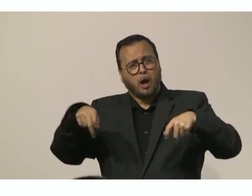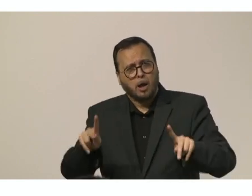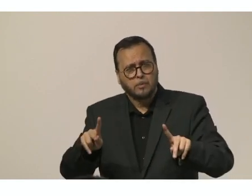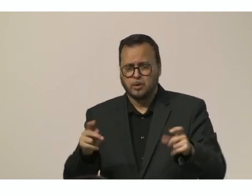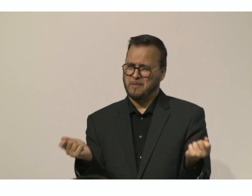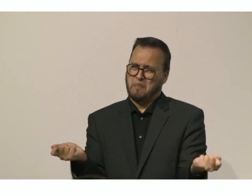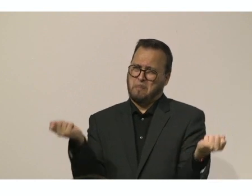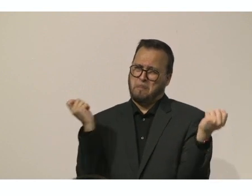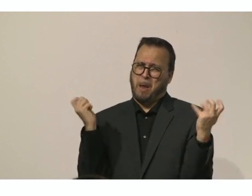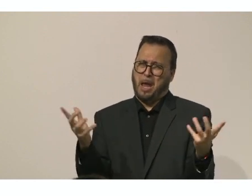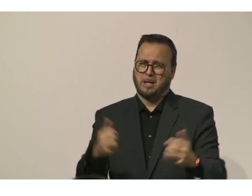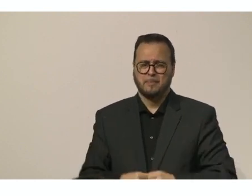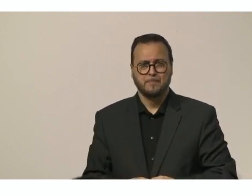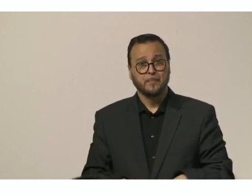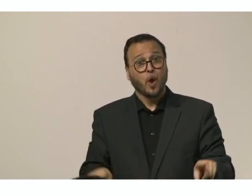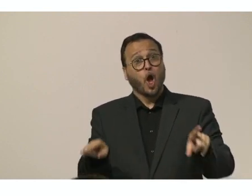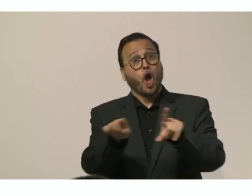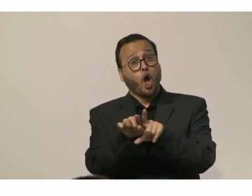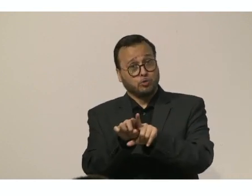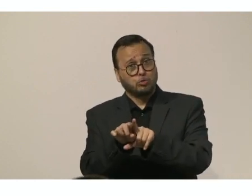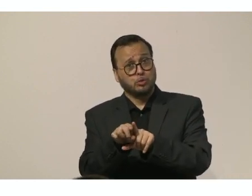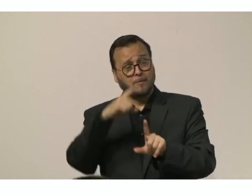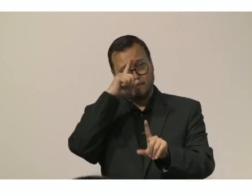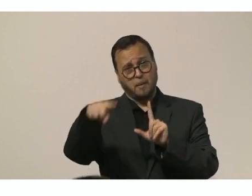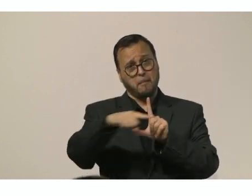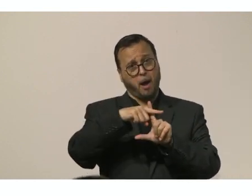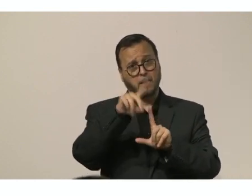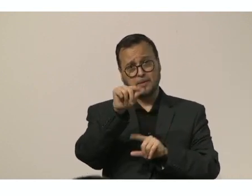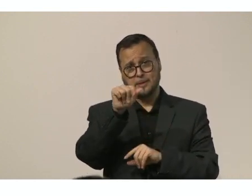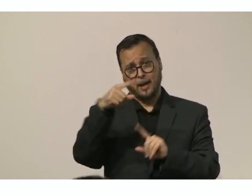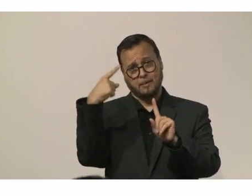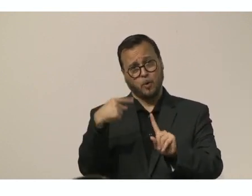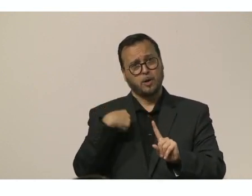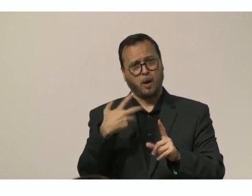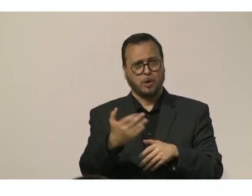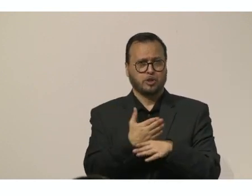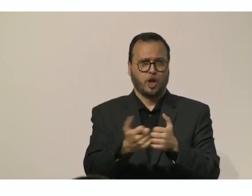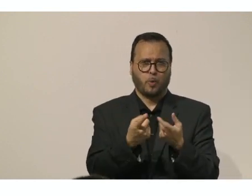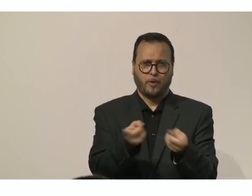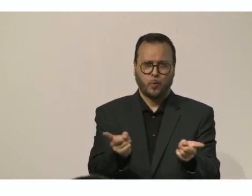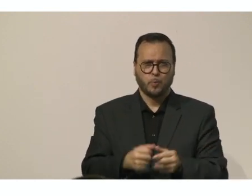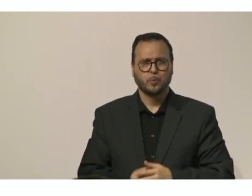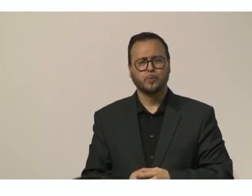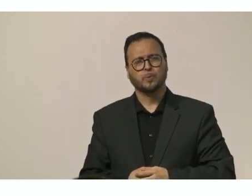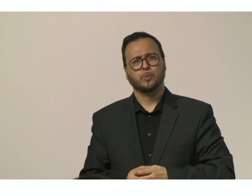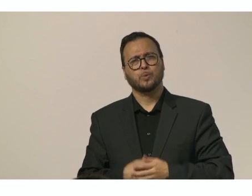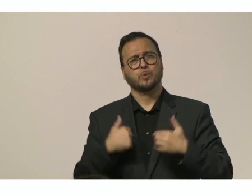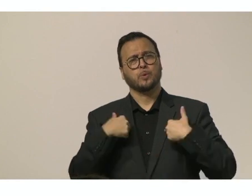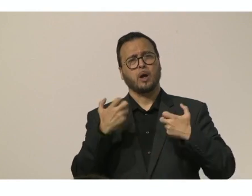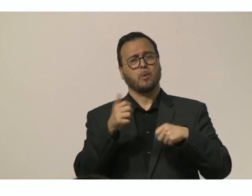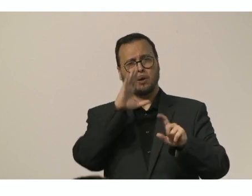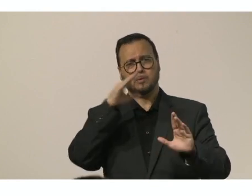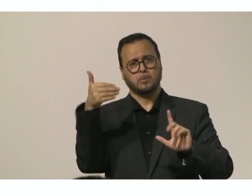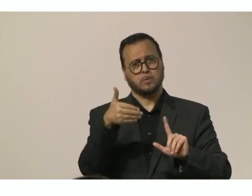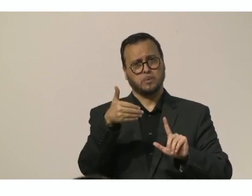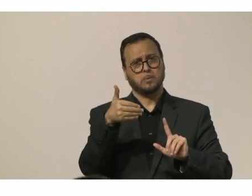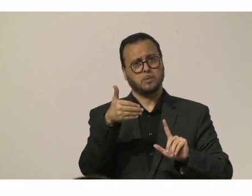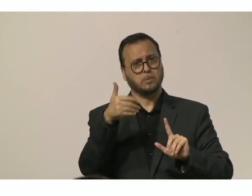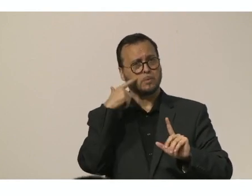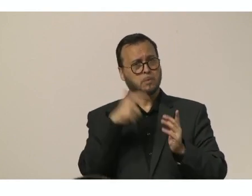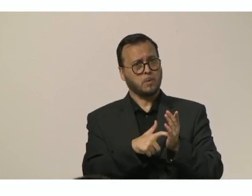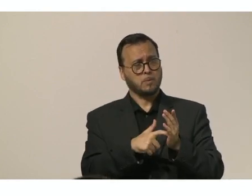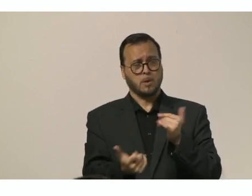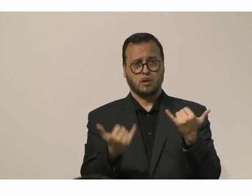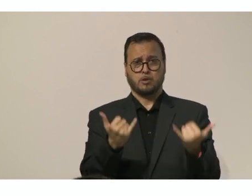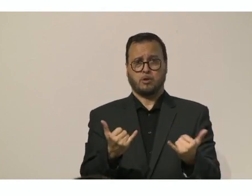multiple. In addition to that, there is a positive data point that I'd like to share with you. I'd like to call out that there are currently